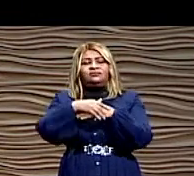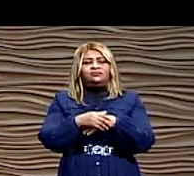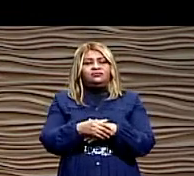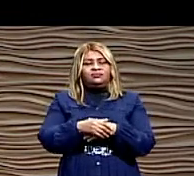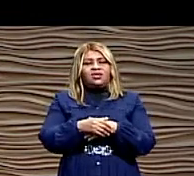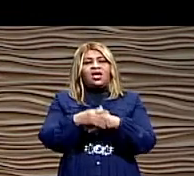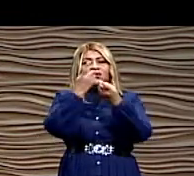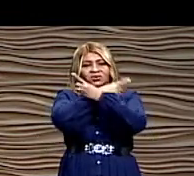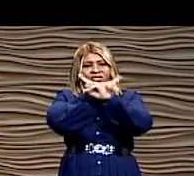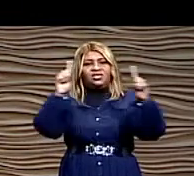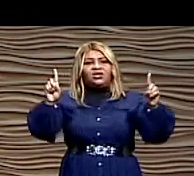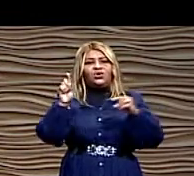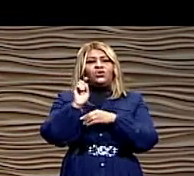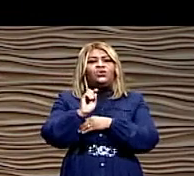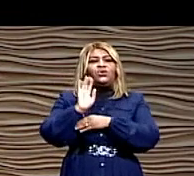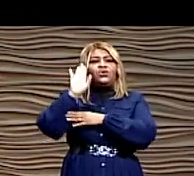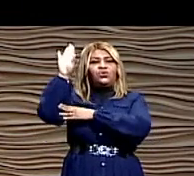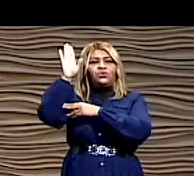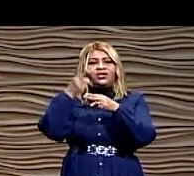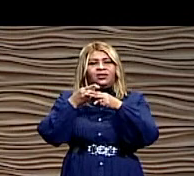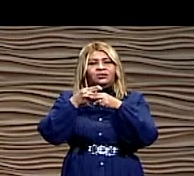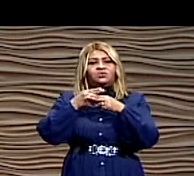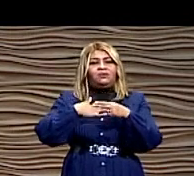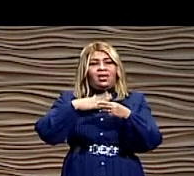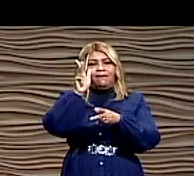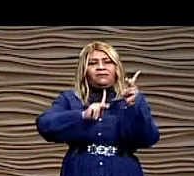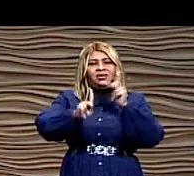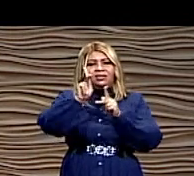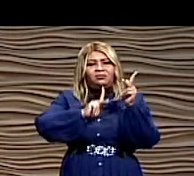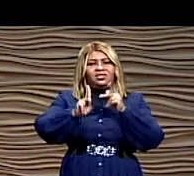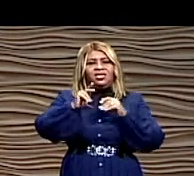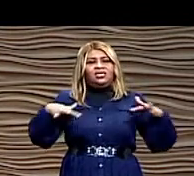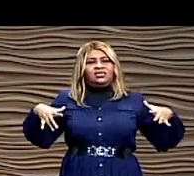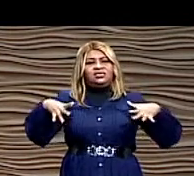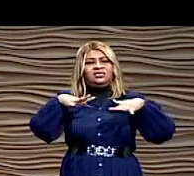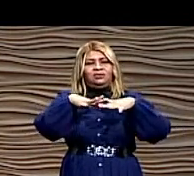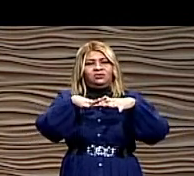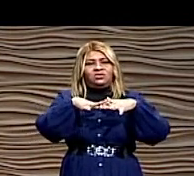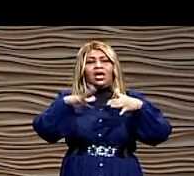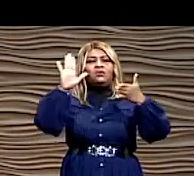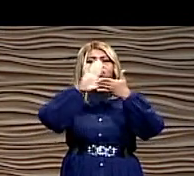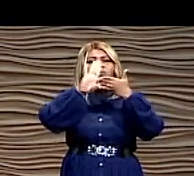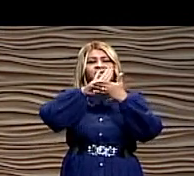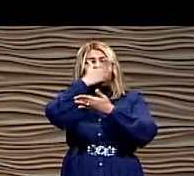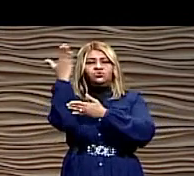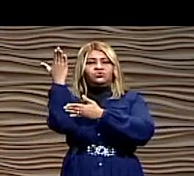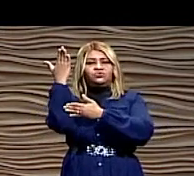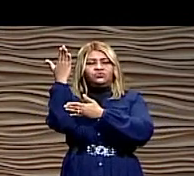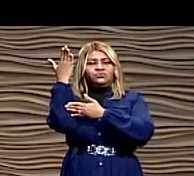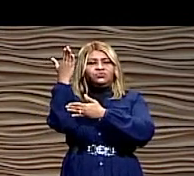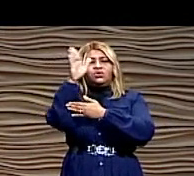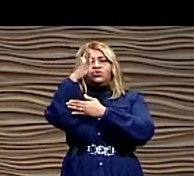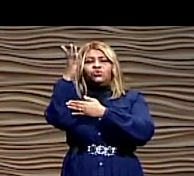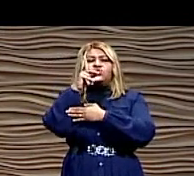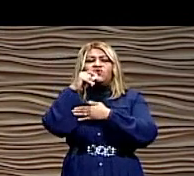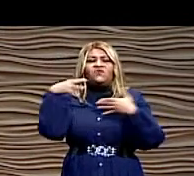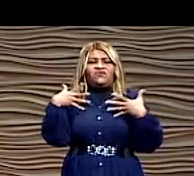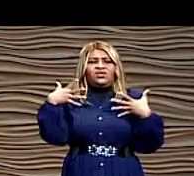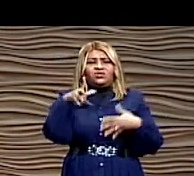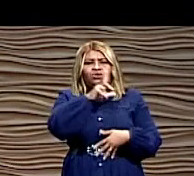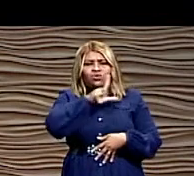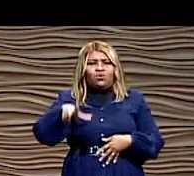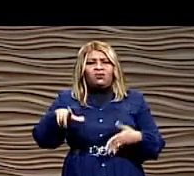I will declare your name to my people. In the assembly, I will praise you. You who fear the